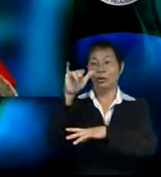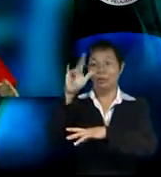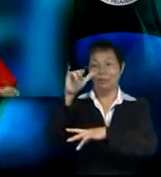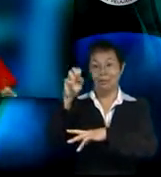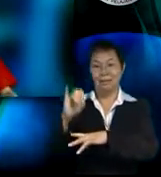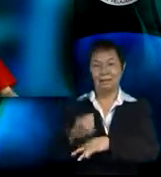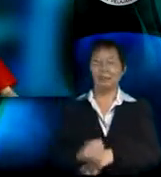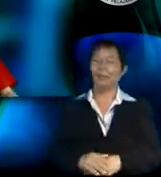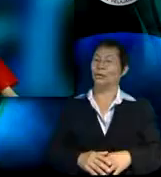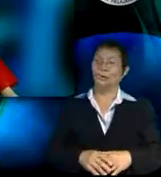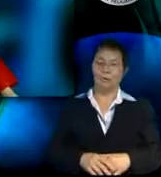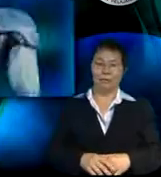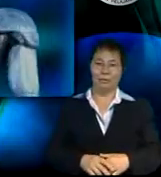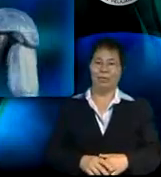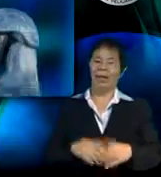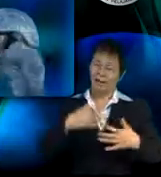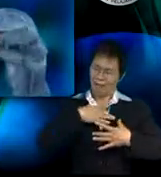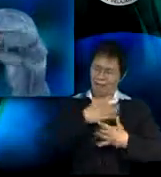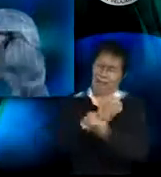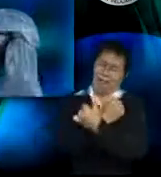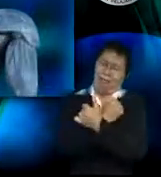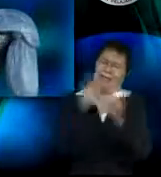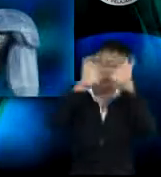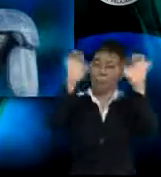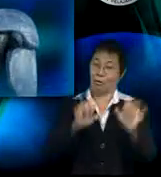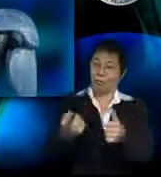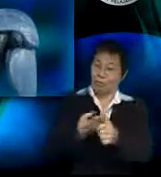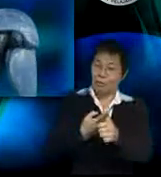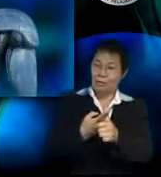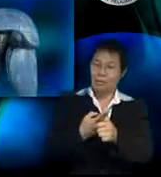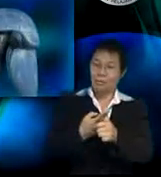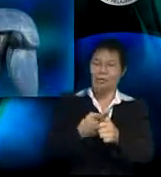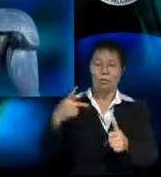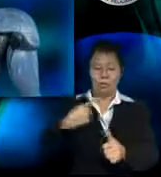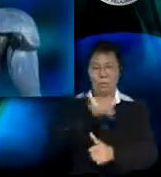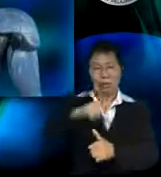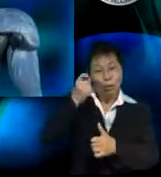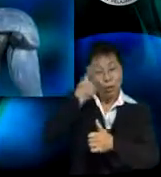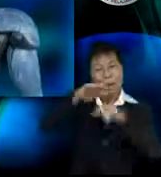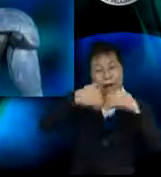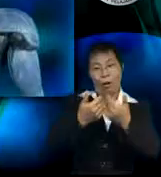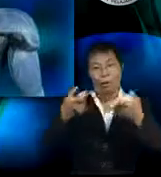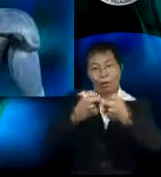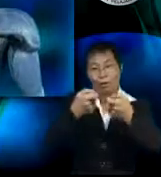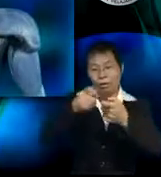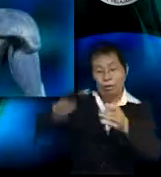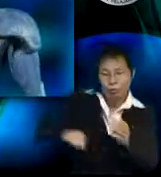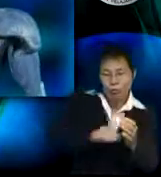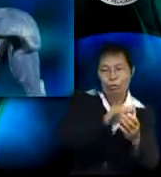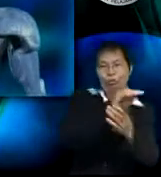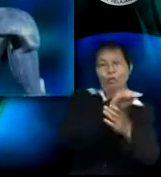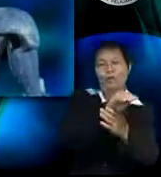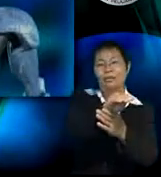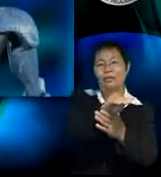Cool. I love experiments. First of all, we need to understand how electricity flows around a